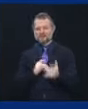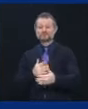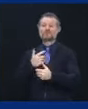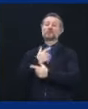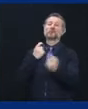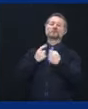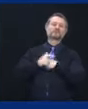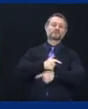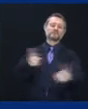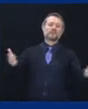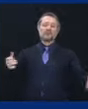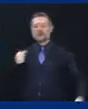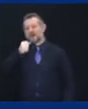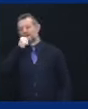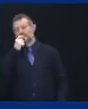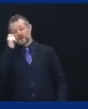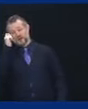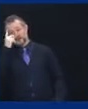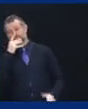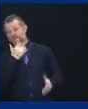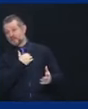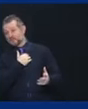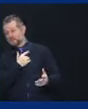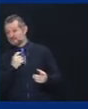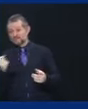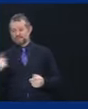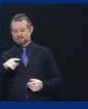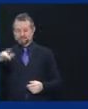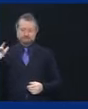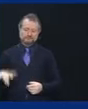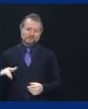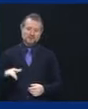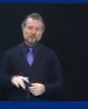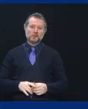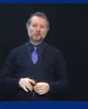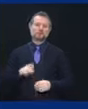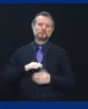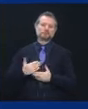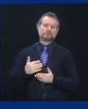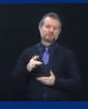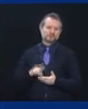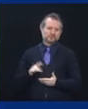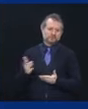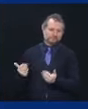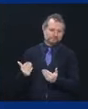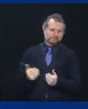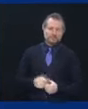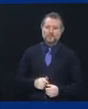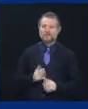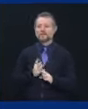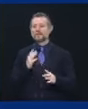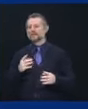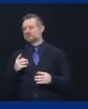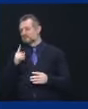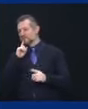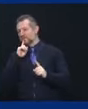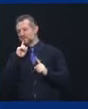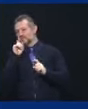Thank you, Governor. If you'd like to ask a question, please use the raise hand function at the bottom of your window. We'll take a brief moment to compile the Q&A